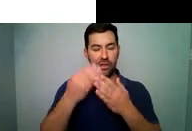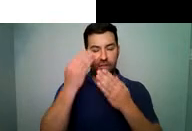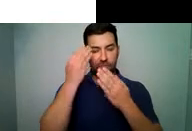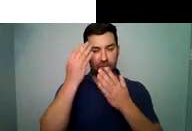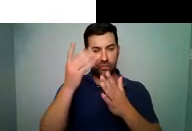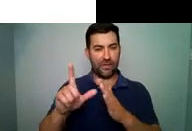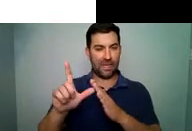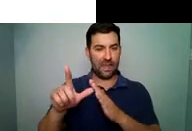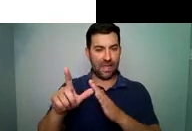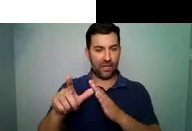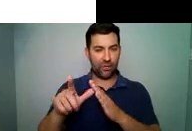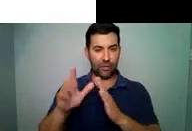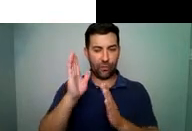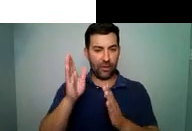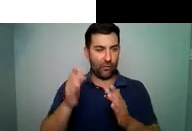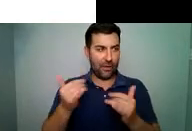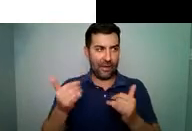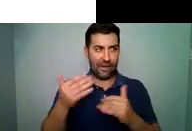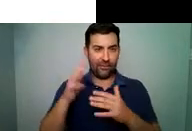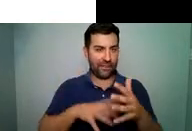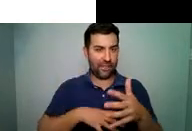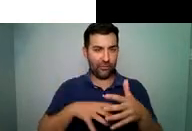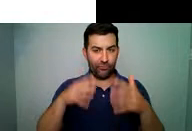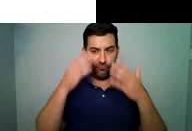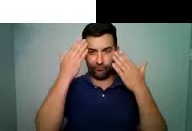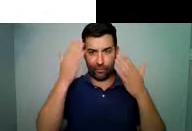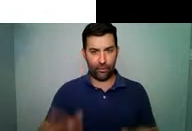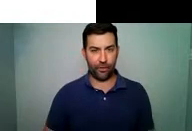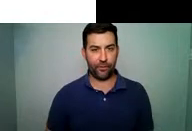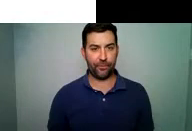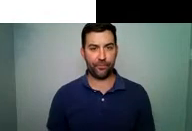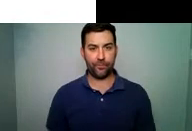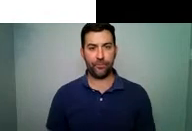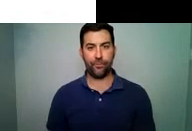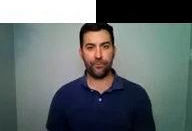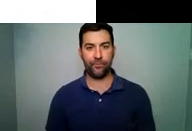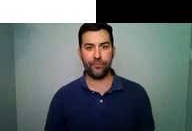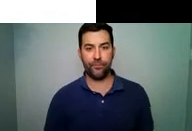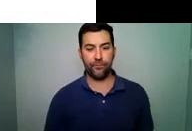Basically, we just don't have that timeline at this stage.